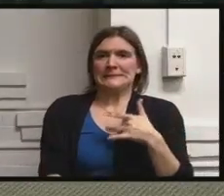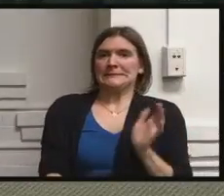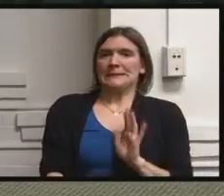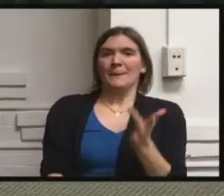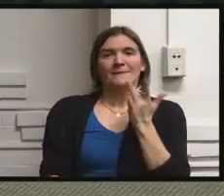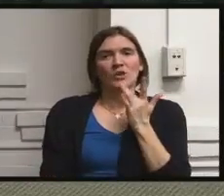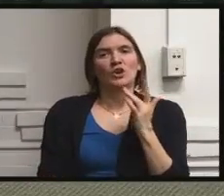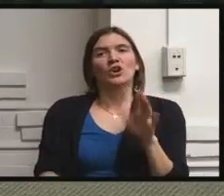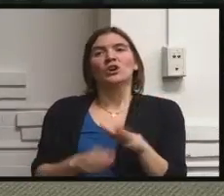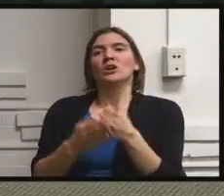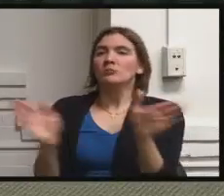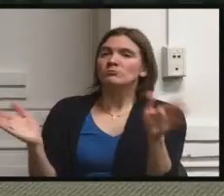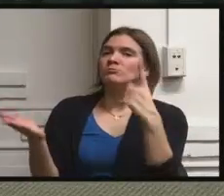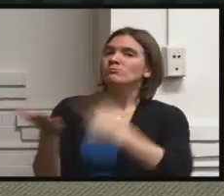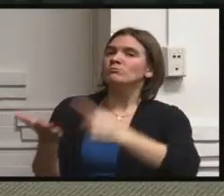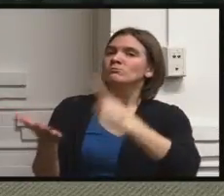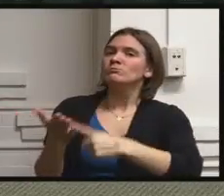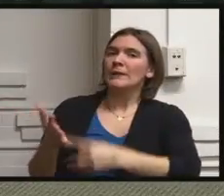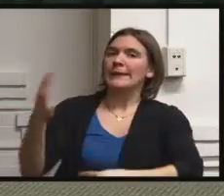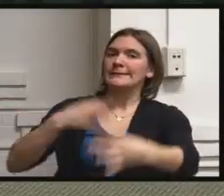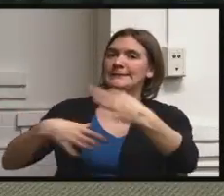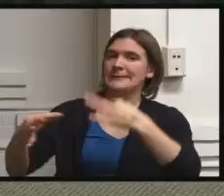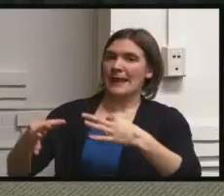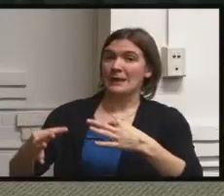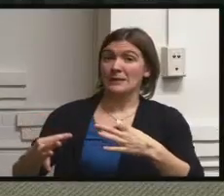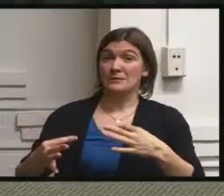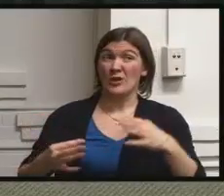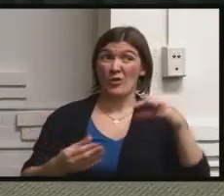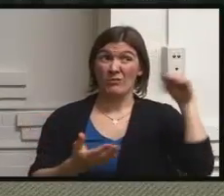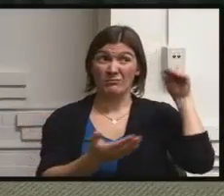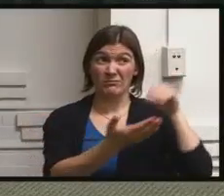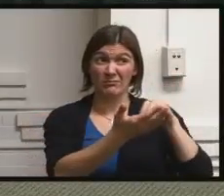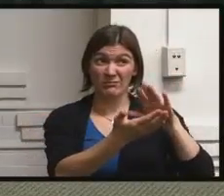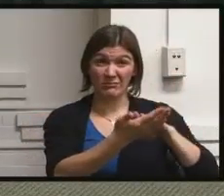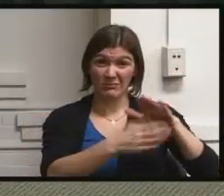explanation for the elected result. And so what I've